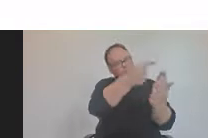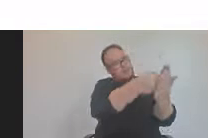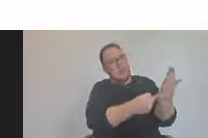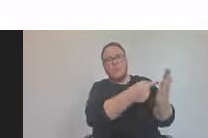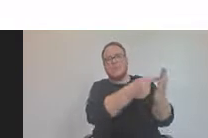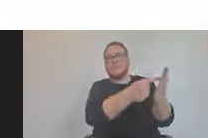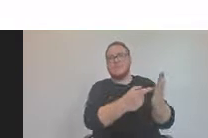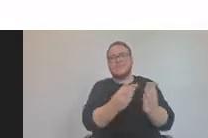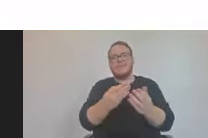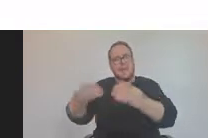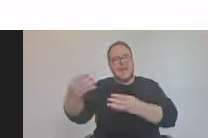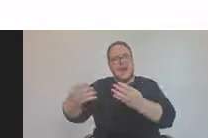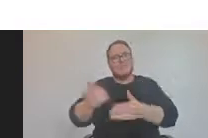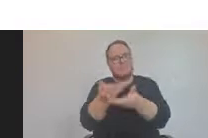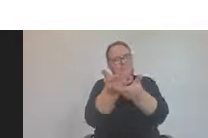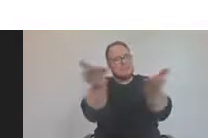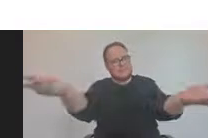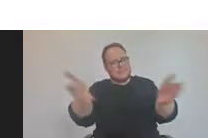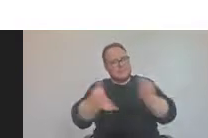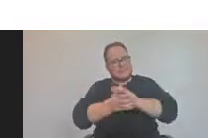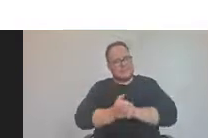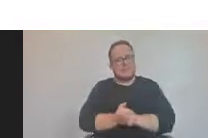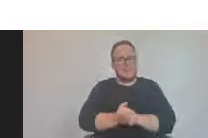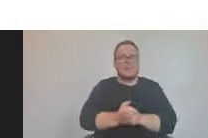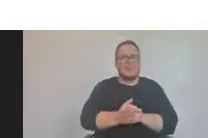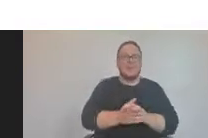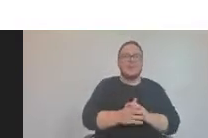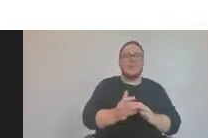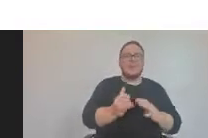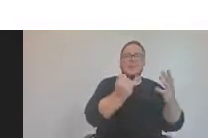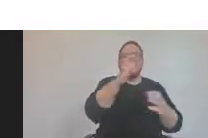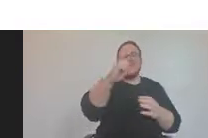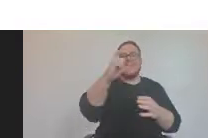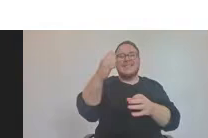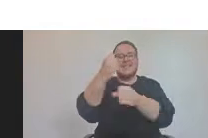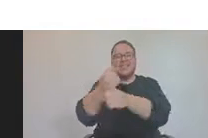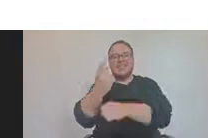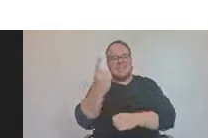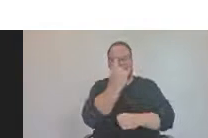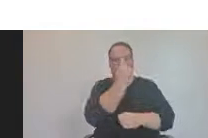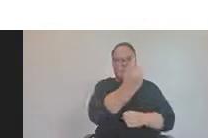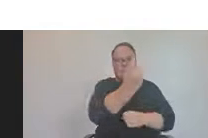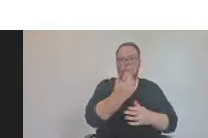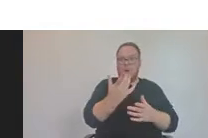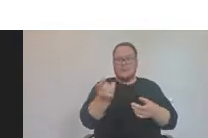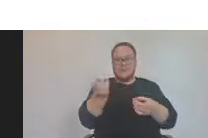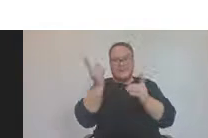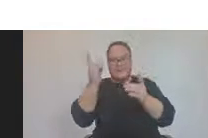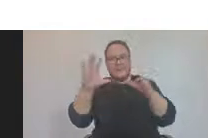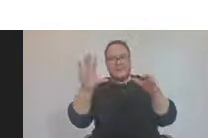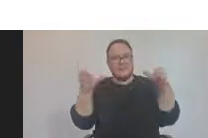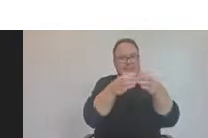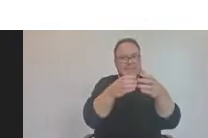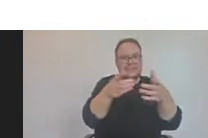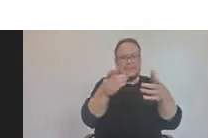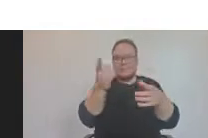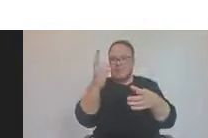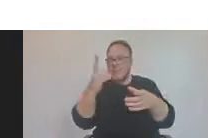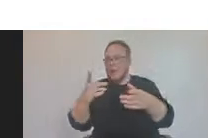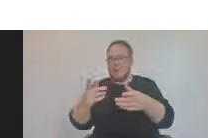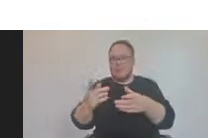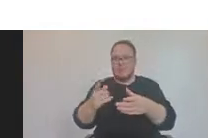6 CCGs share 1 accountable officer, 1 executive team, 1 management team, we have our governing body meetings and our